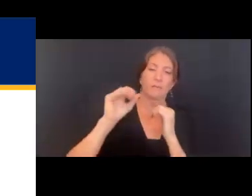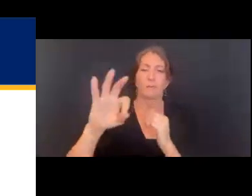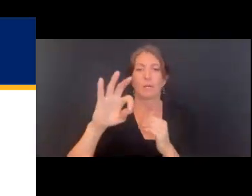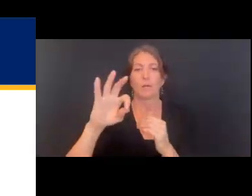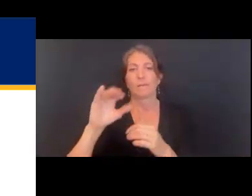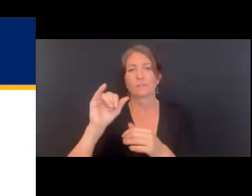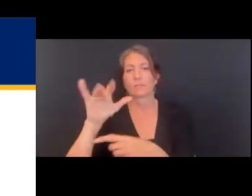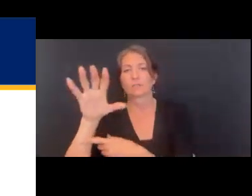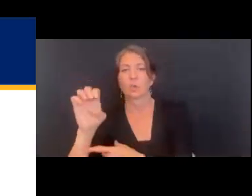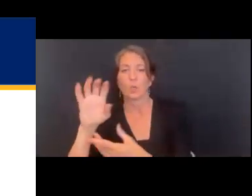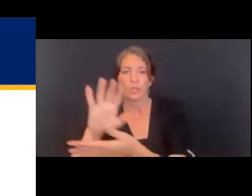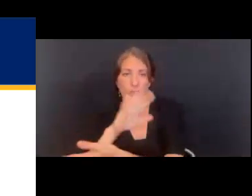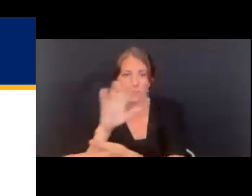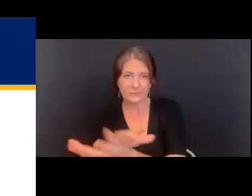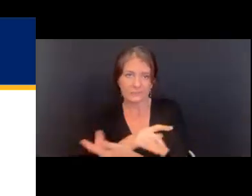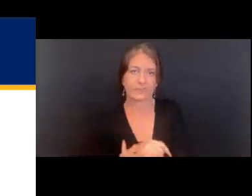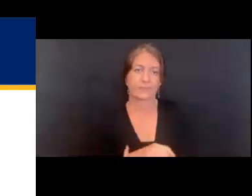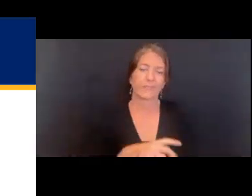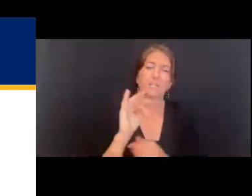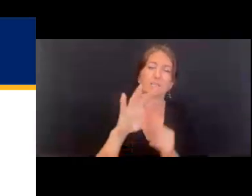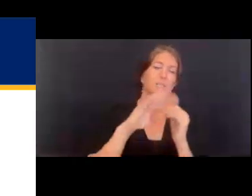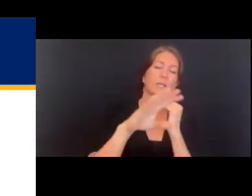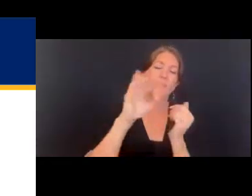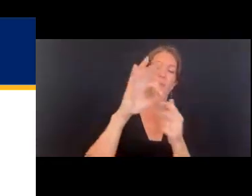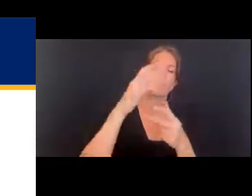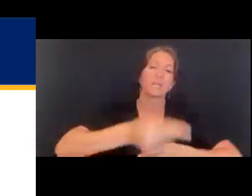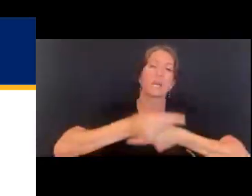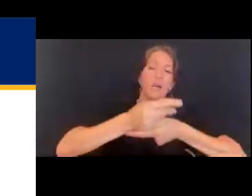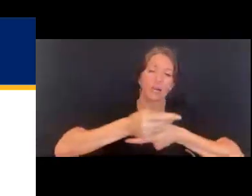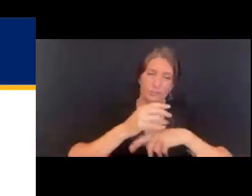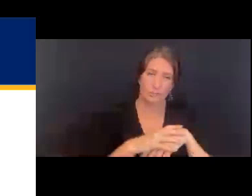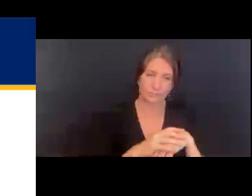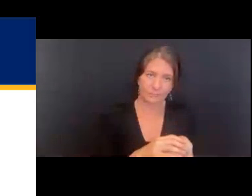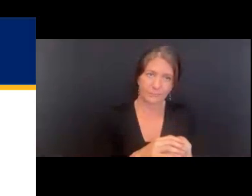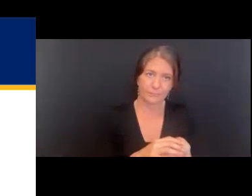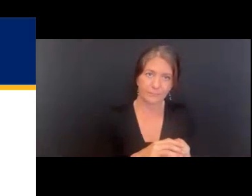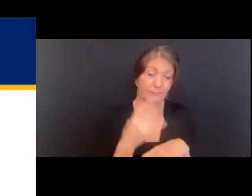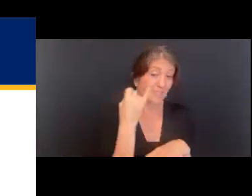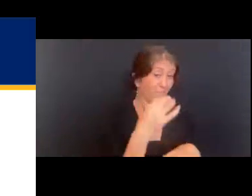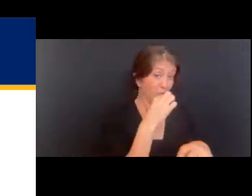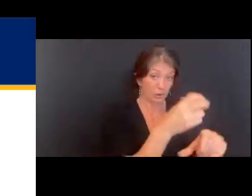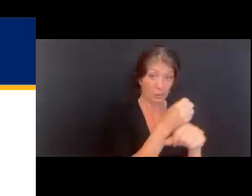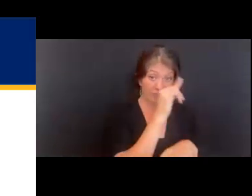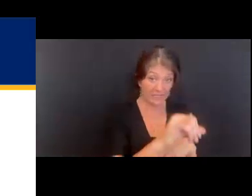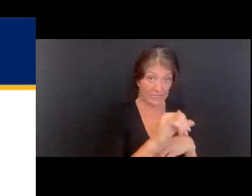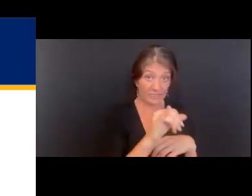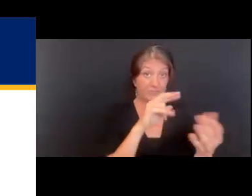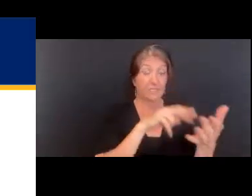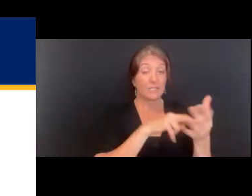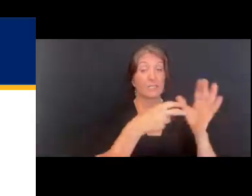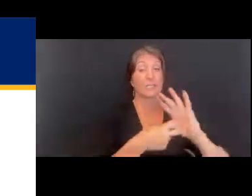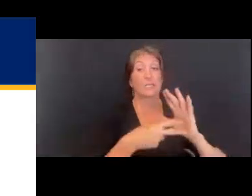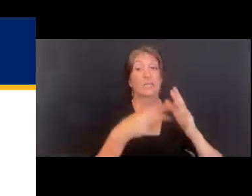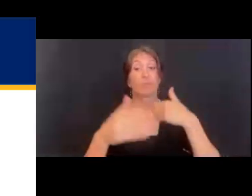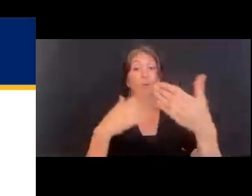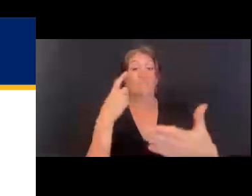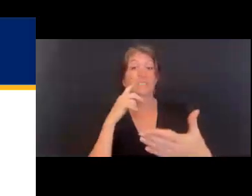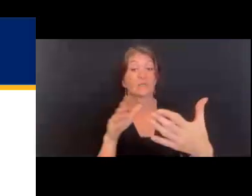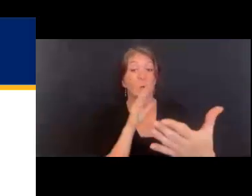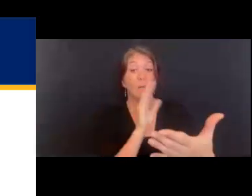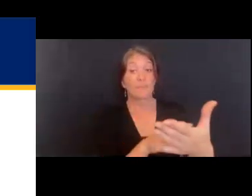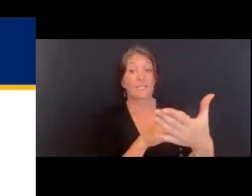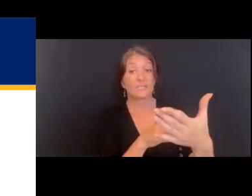they met the level of care for functional eligibility. If not, the process for appeals is also provided